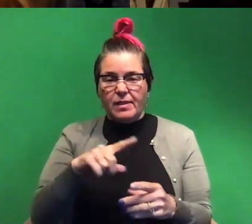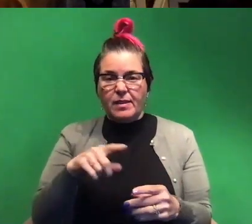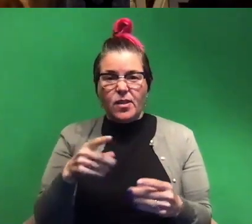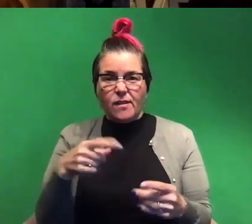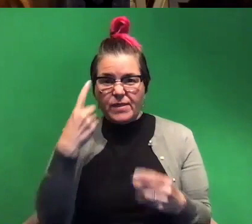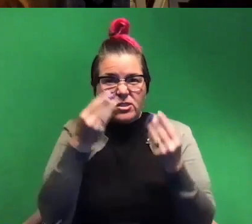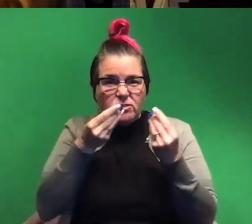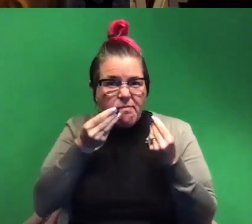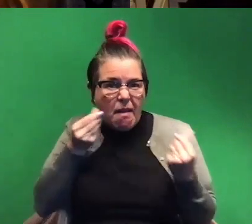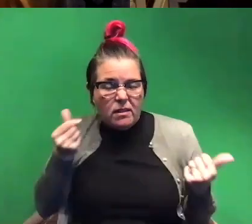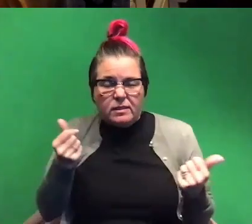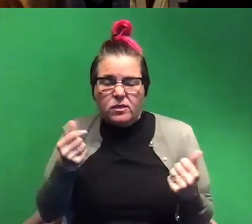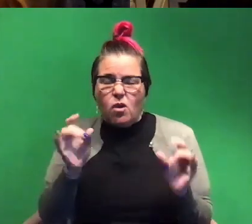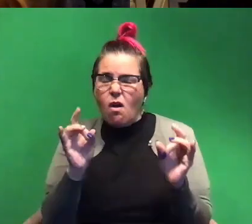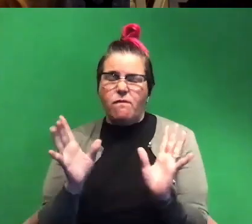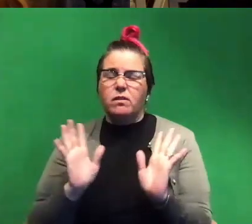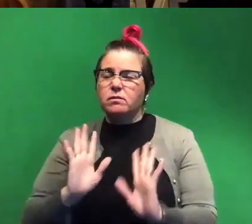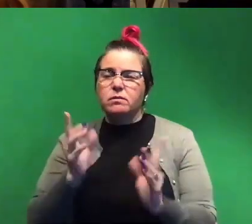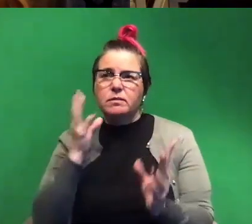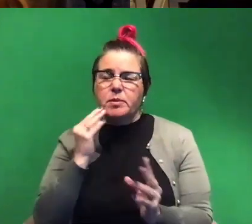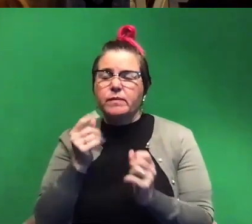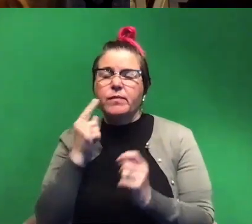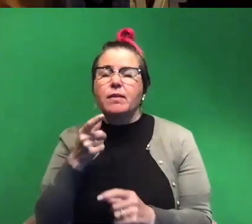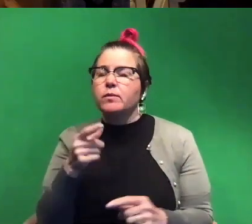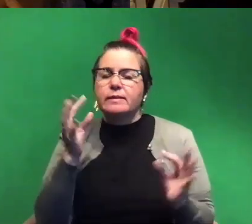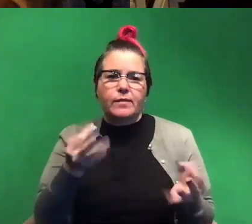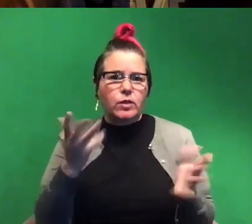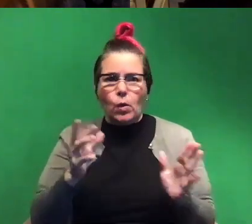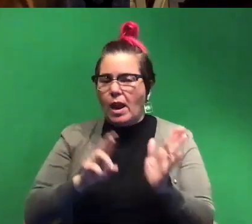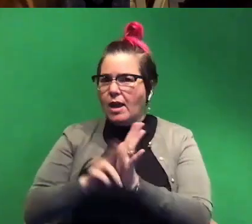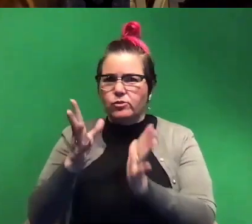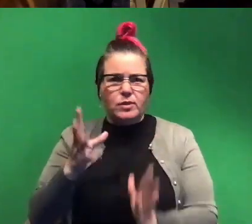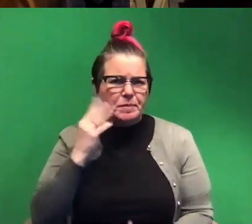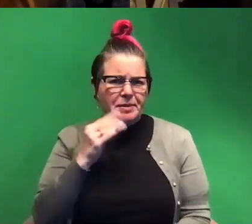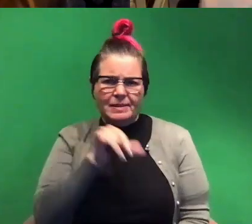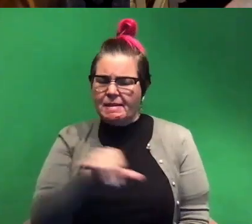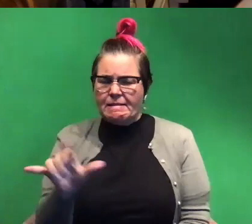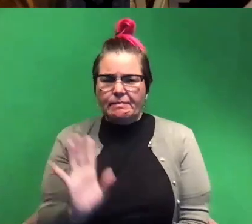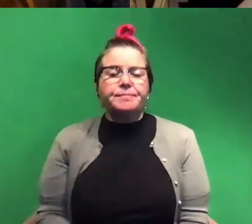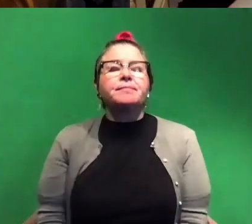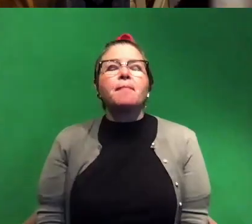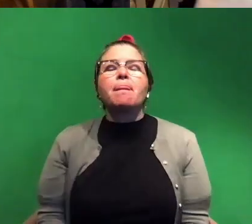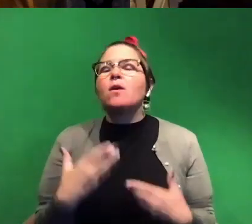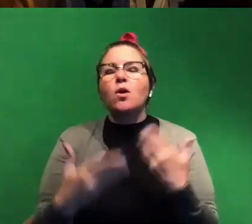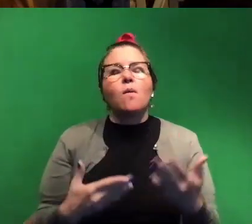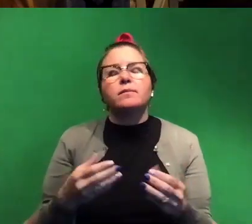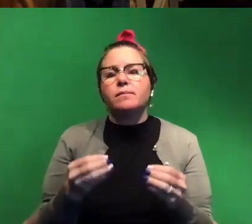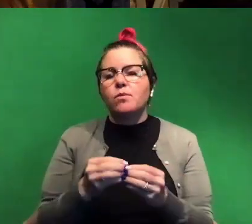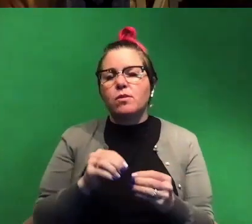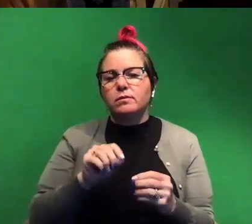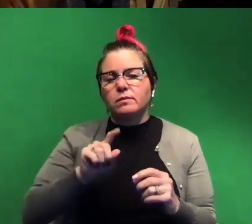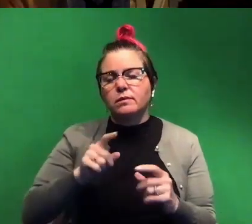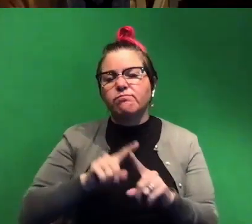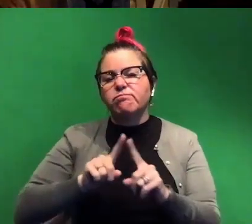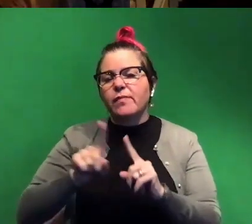and it's just awful. So yeah, we definitely don't want to do that to astronauts. So but let's go on to some other different